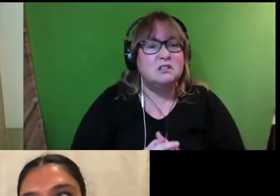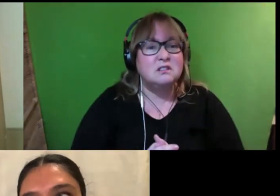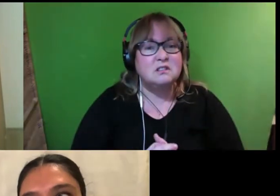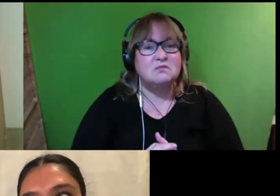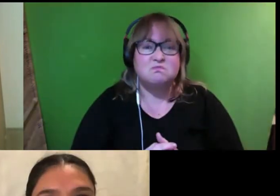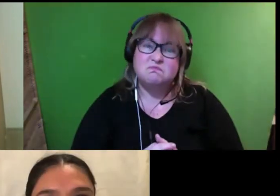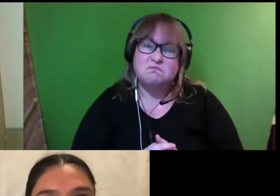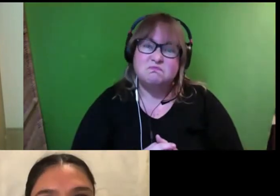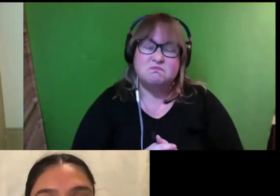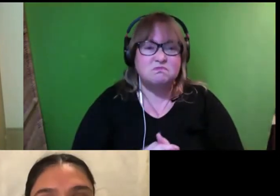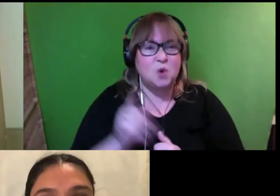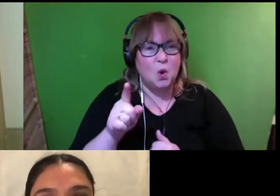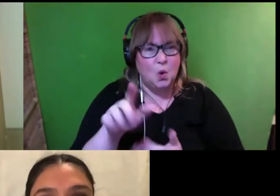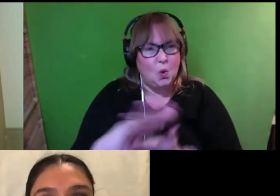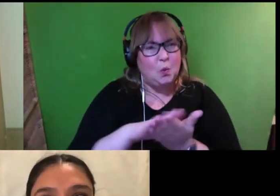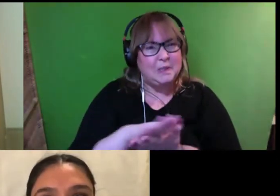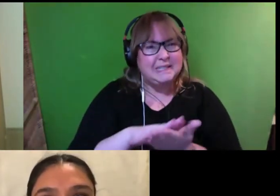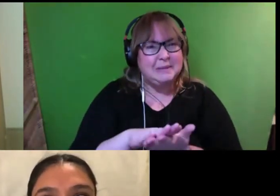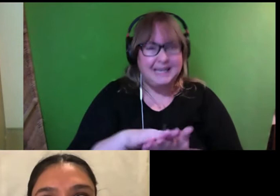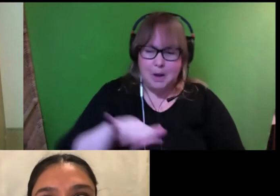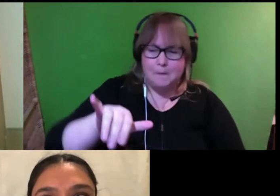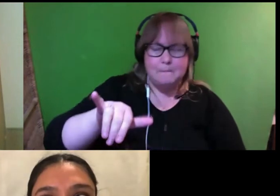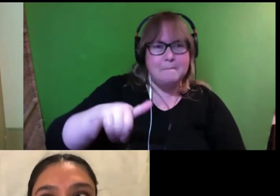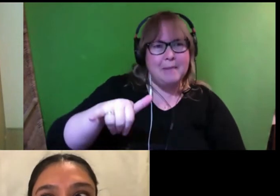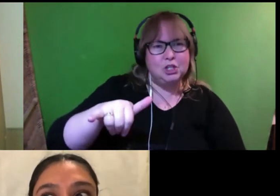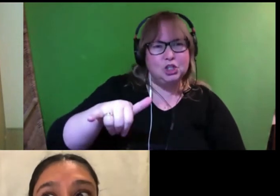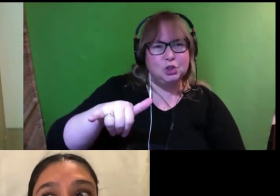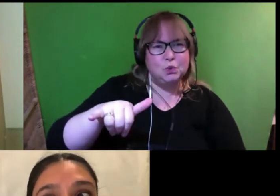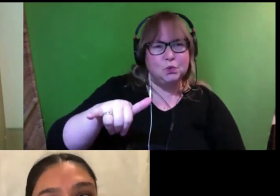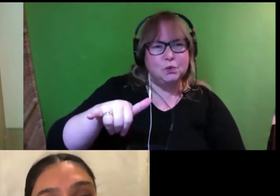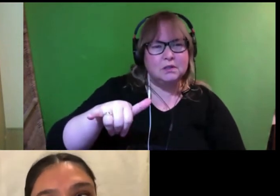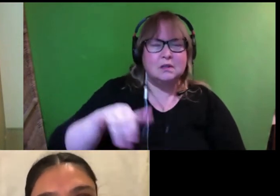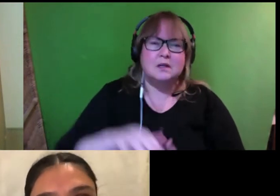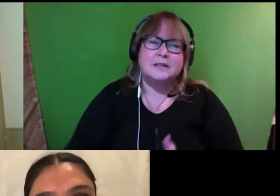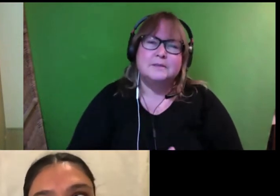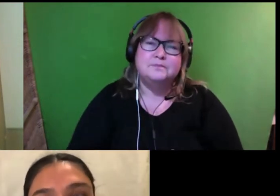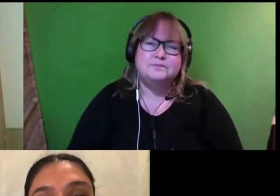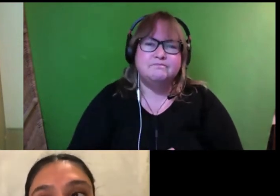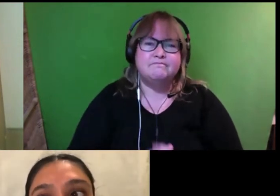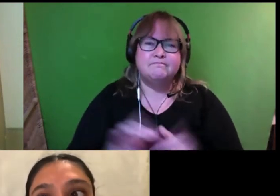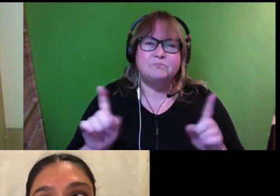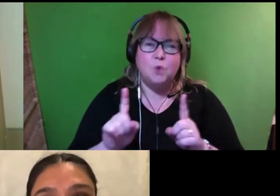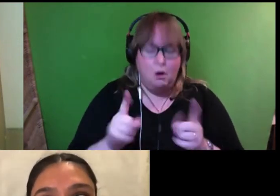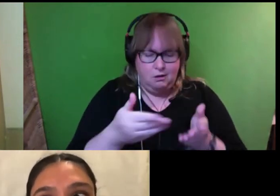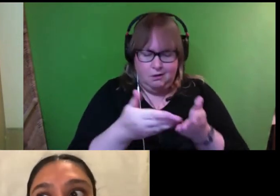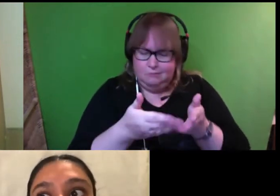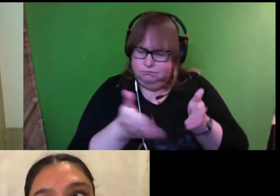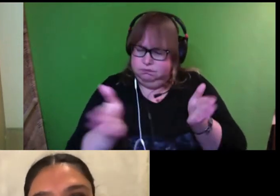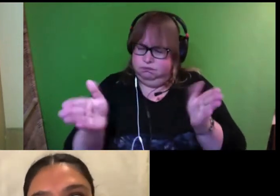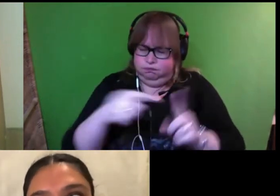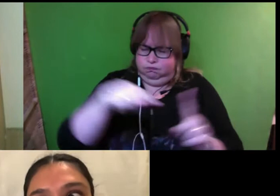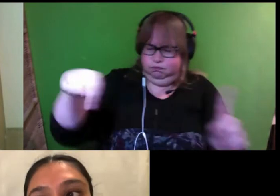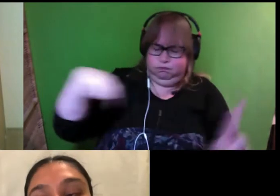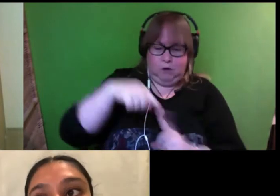And their definition of magnitude is the entire spectrum between being,